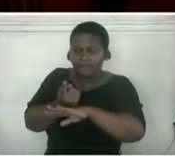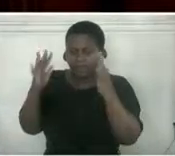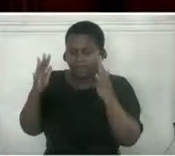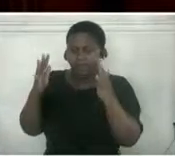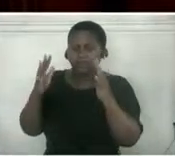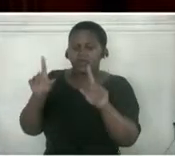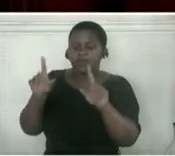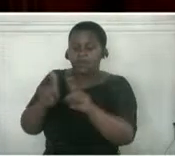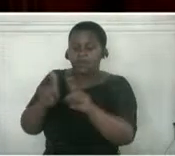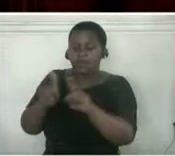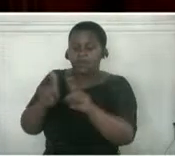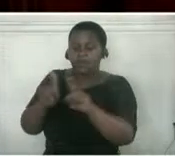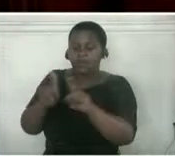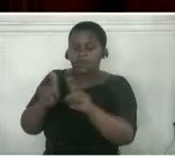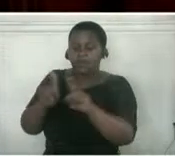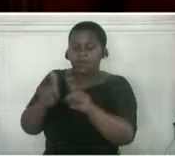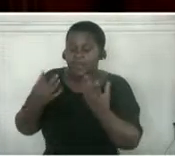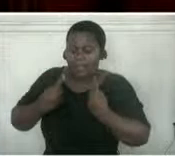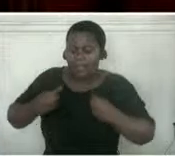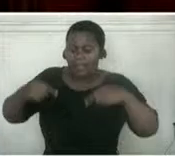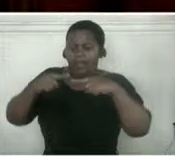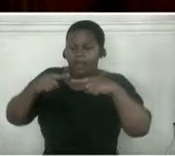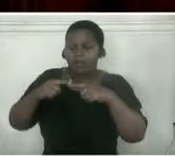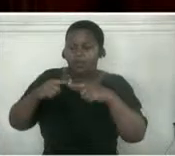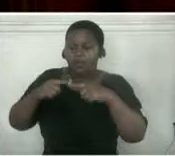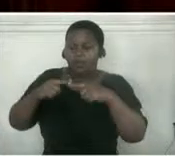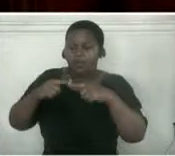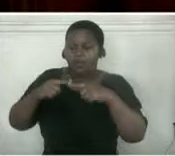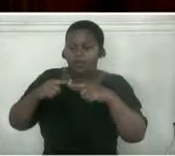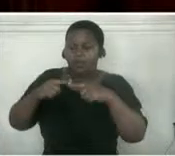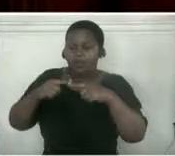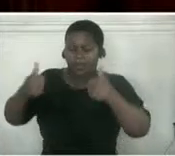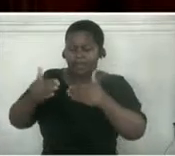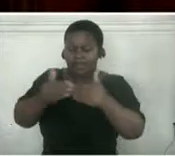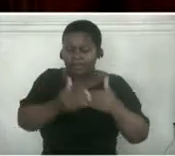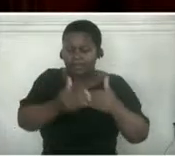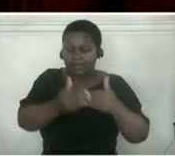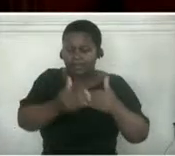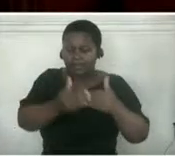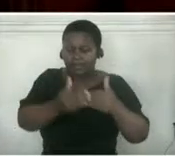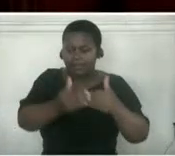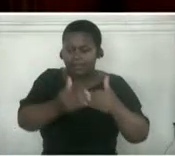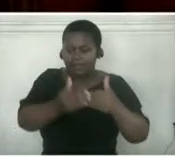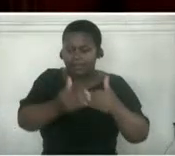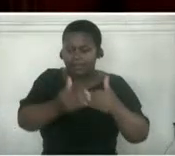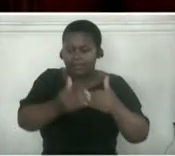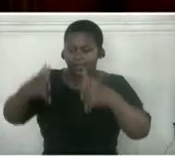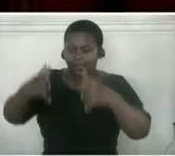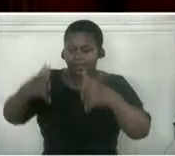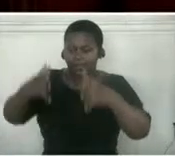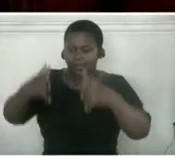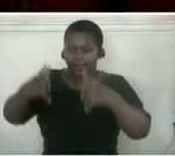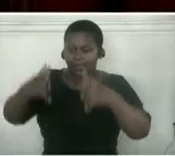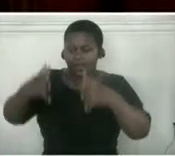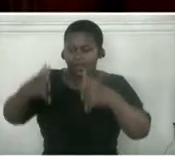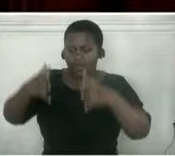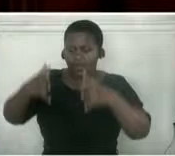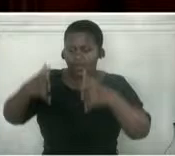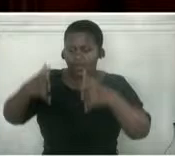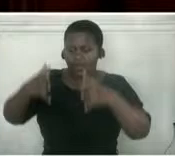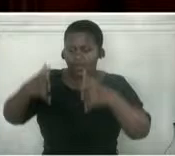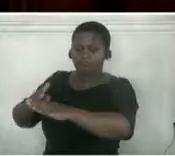and thanking our healthcare workers who are dedicated in combating this